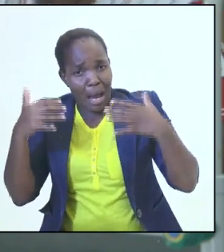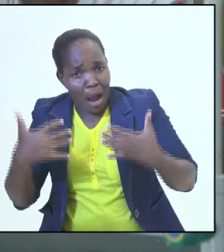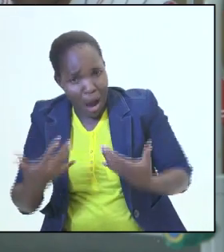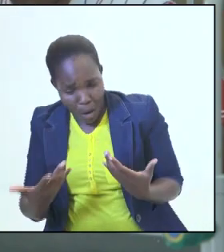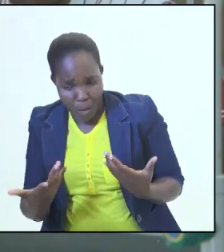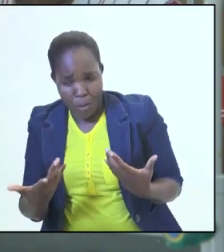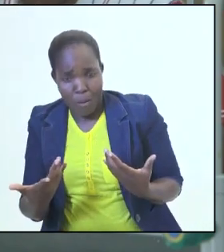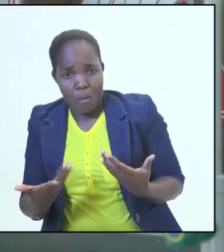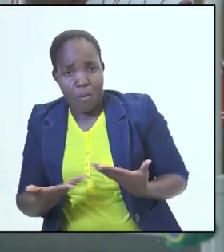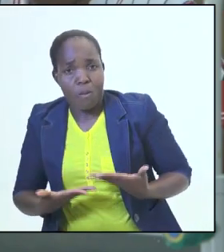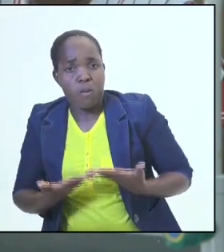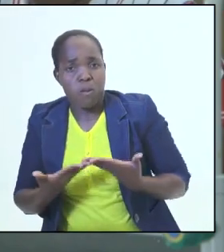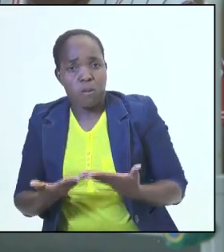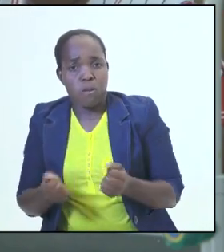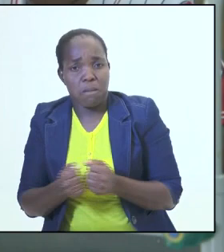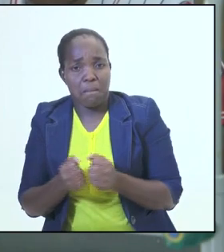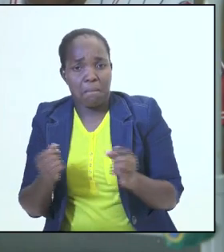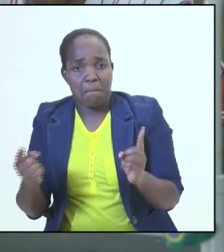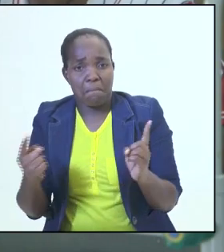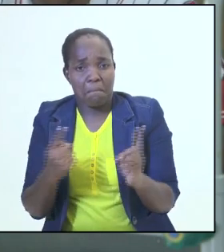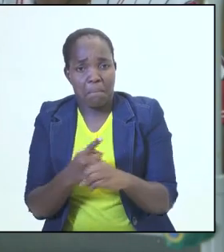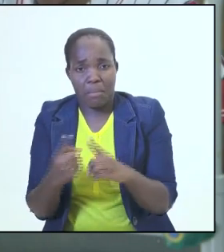made to survive.